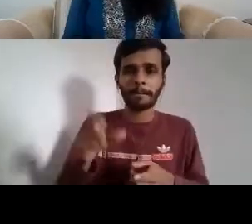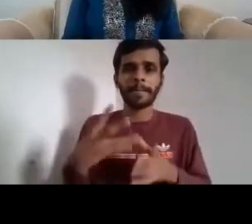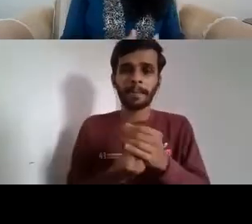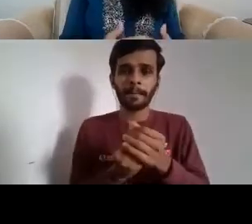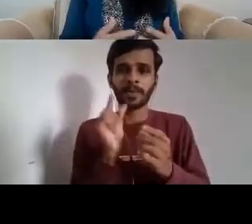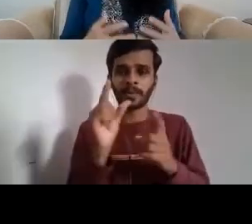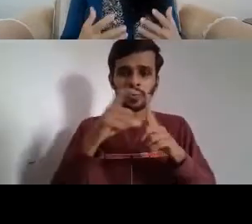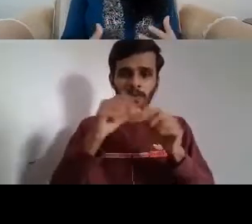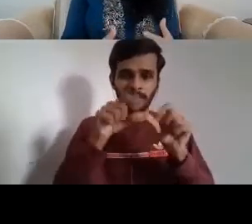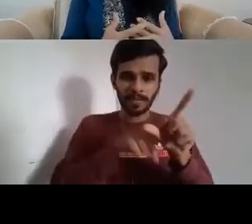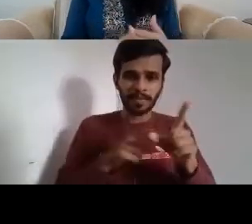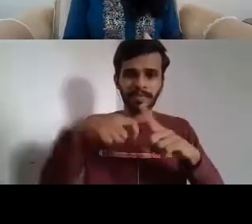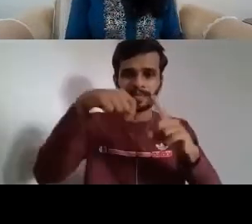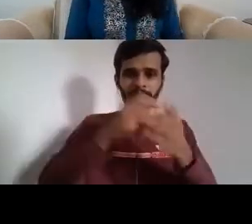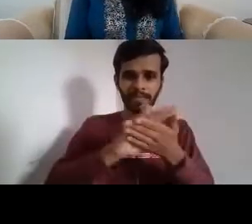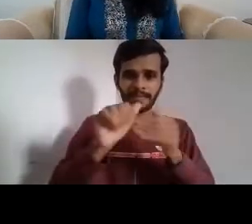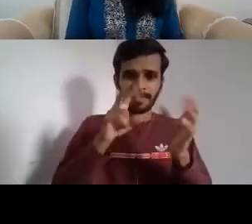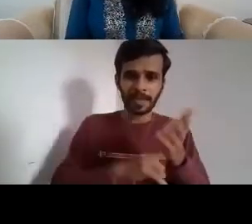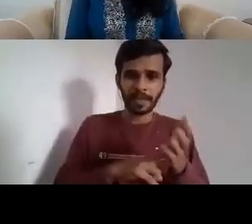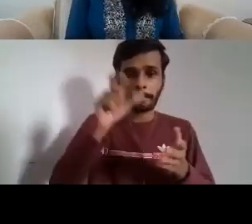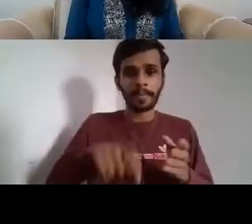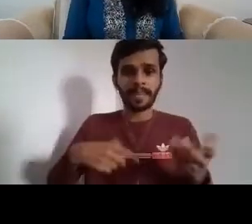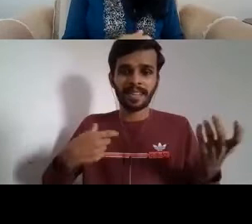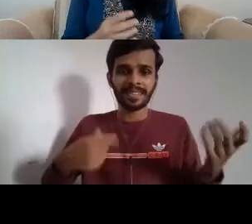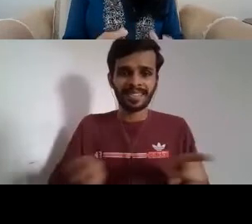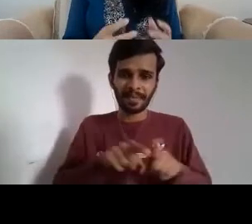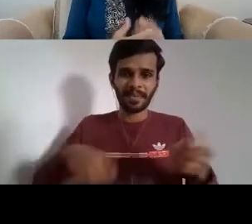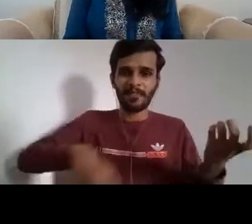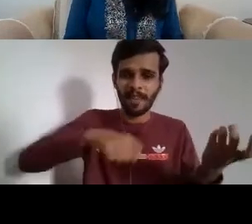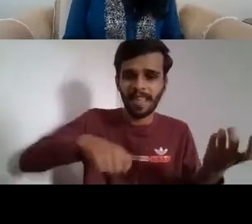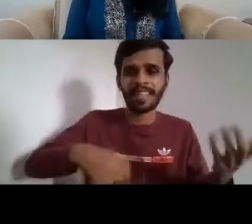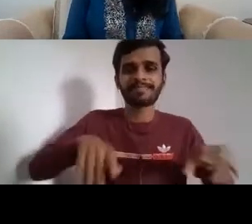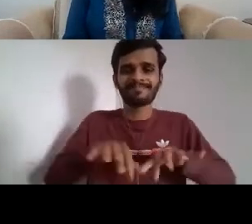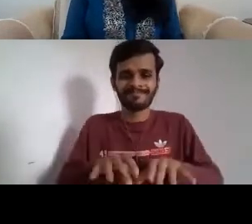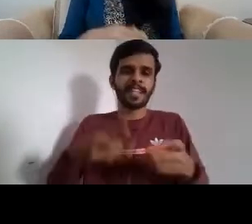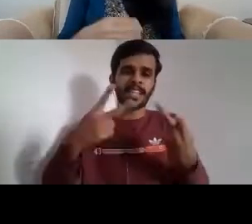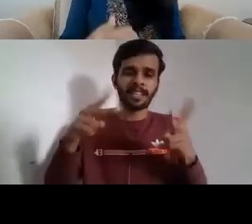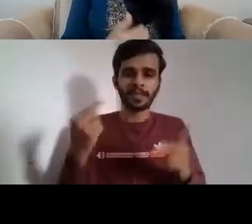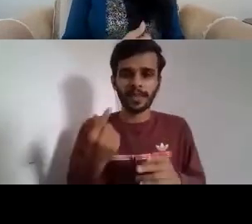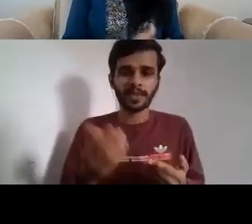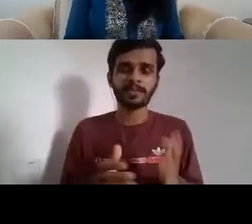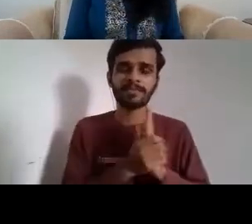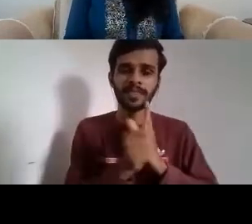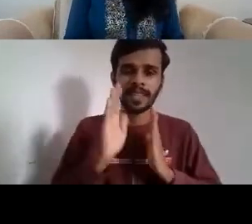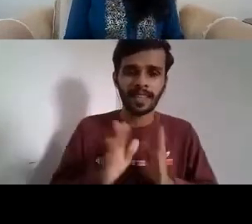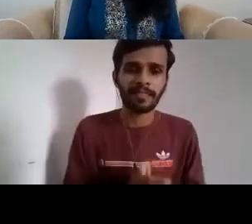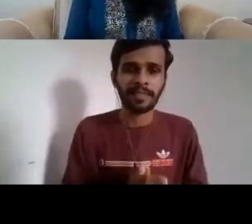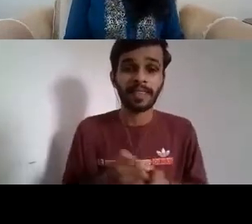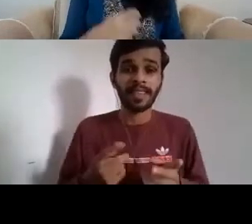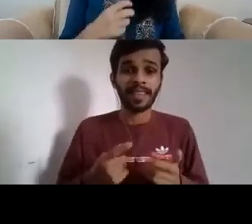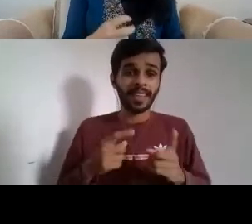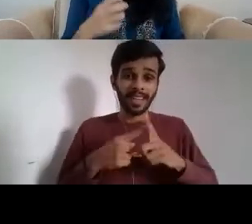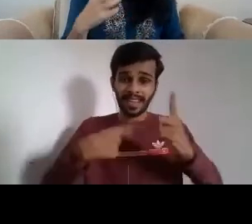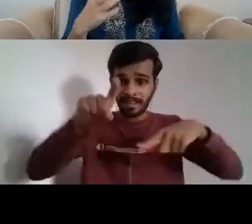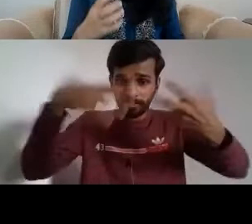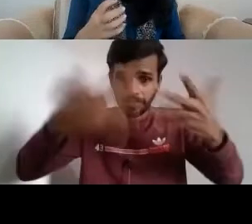creativity and was a multi-instrumentalist. But after the tour, Baba returned to India.